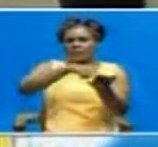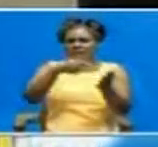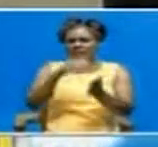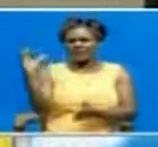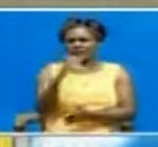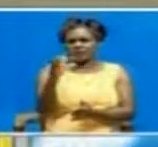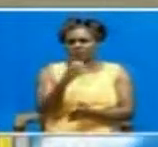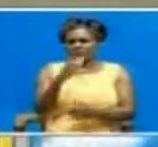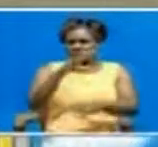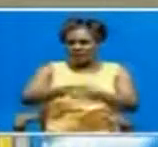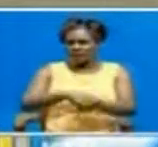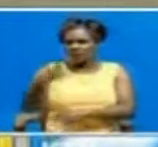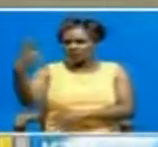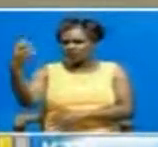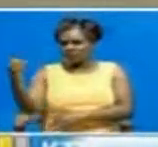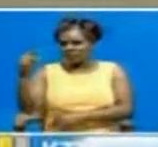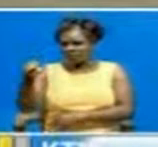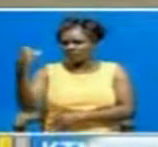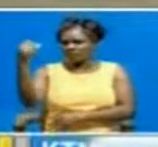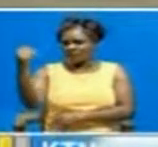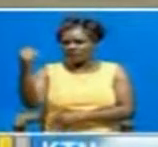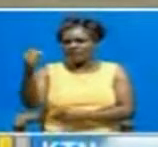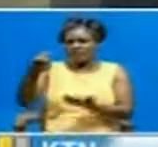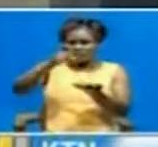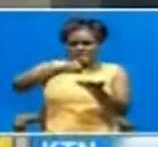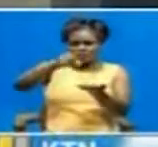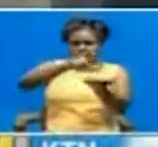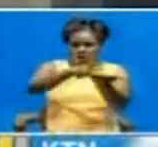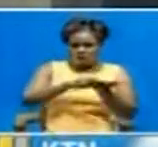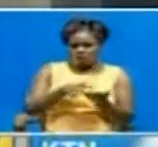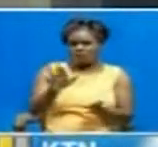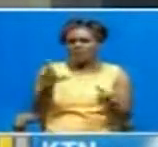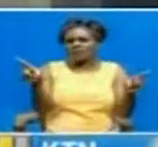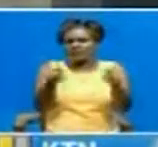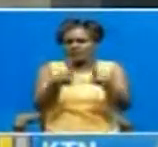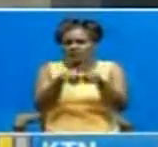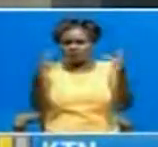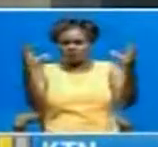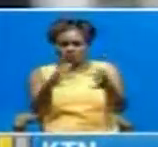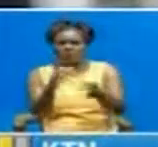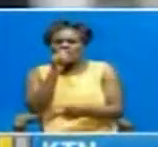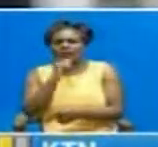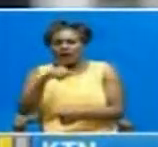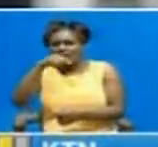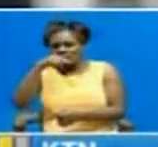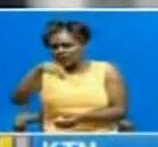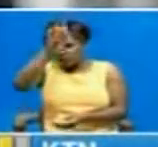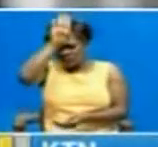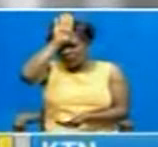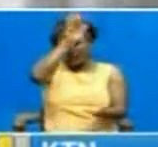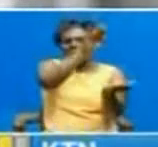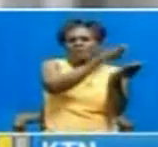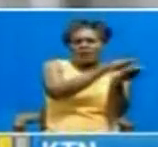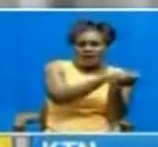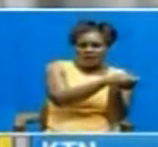customers attract as much as 25.5% interest on their loans. In the same category, private lender Dubai Bank has been listed